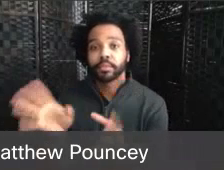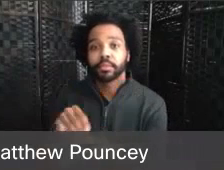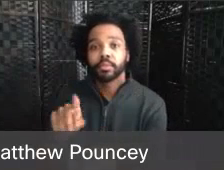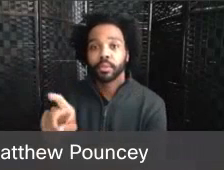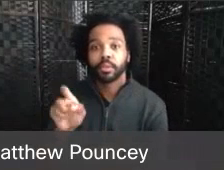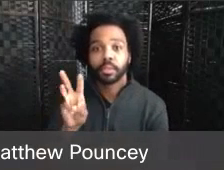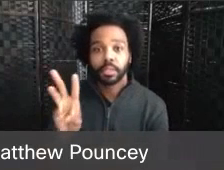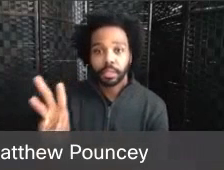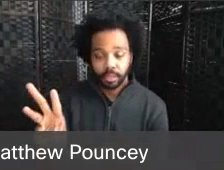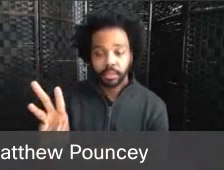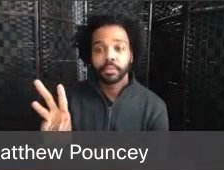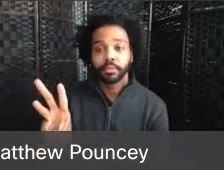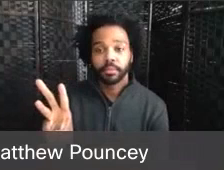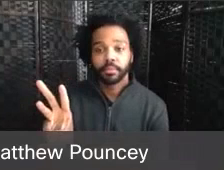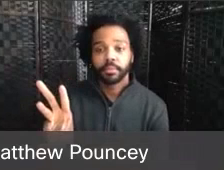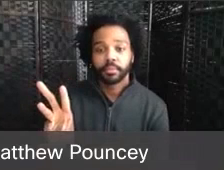166.